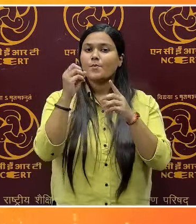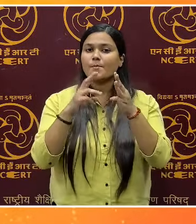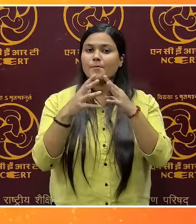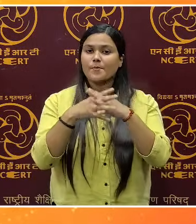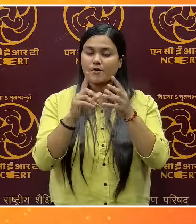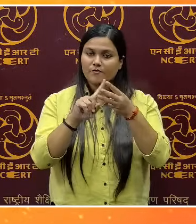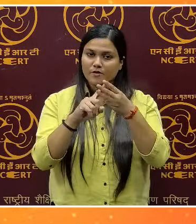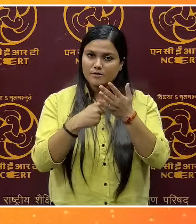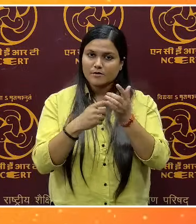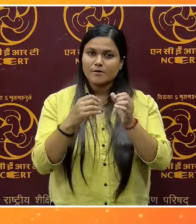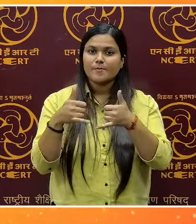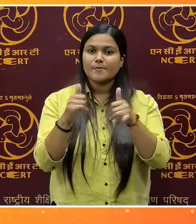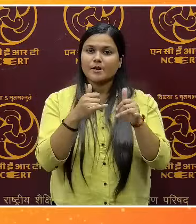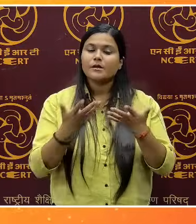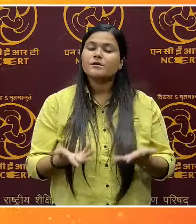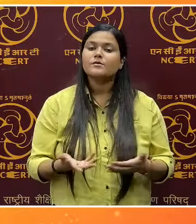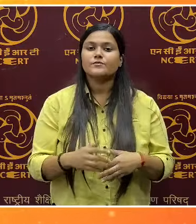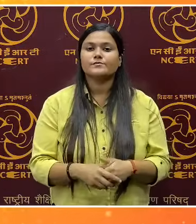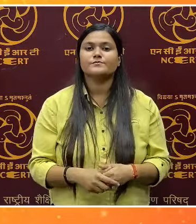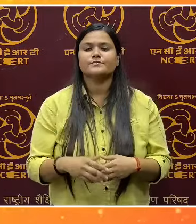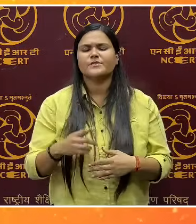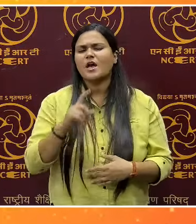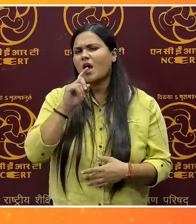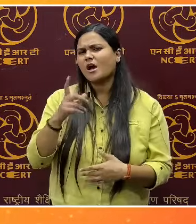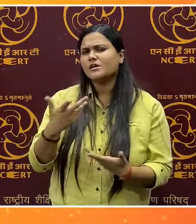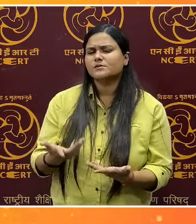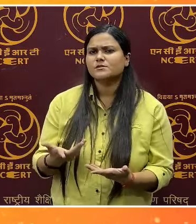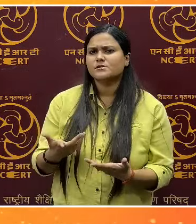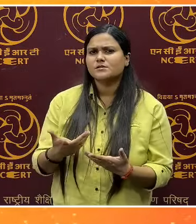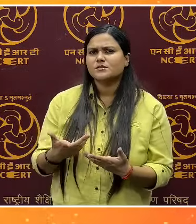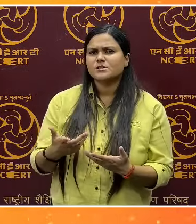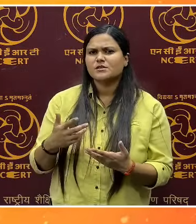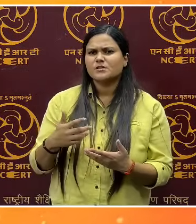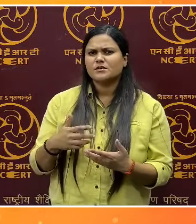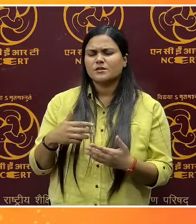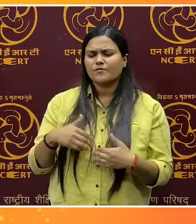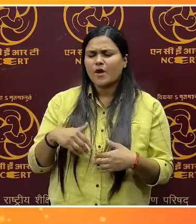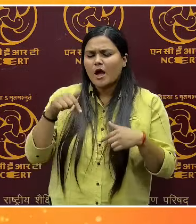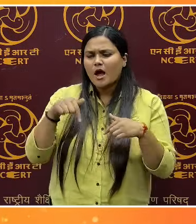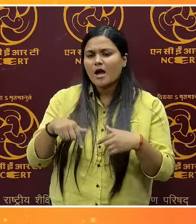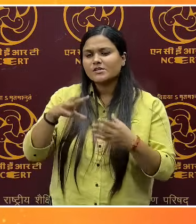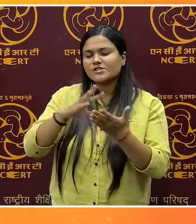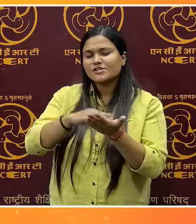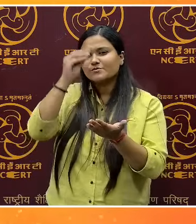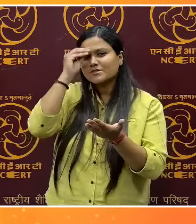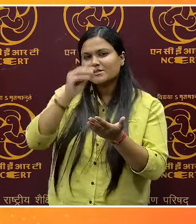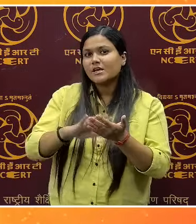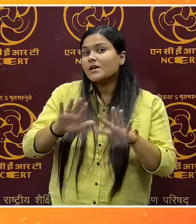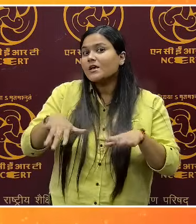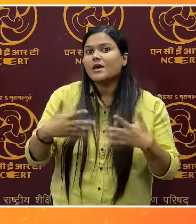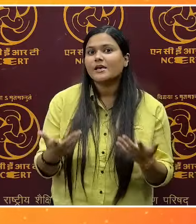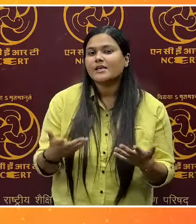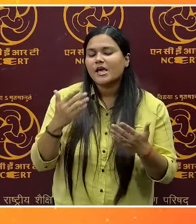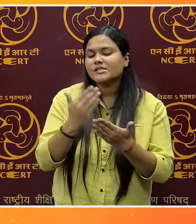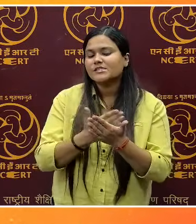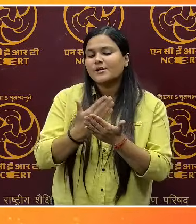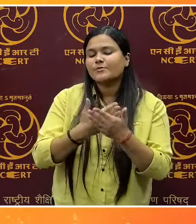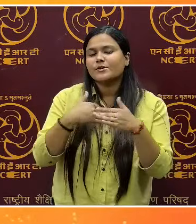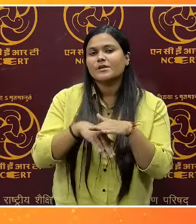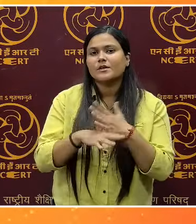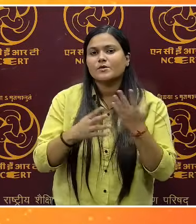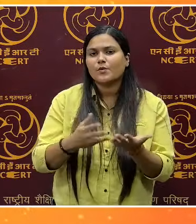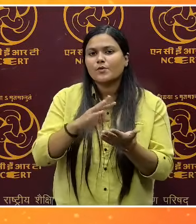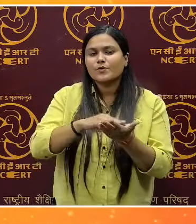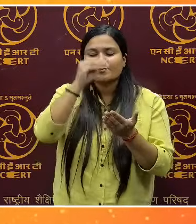So Swarnlata ma'am, I would like to ask you, what exactly are we going to learn in this chapter and what will be the